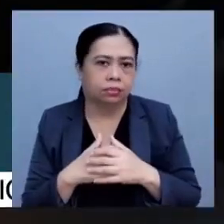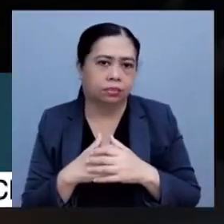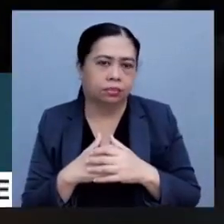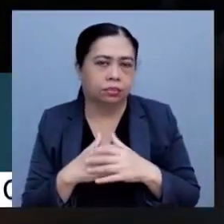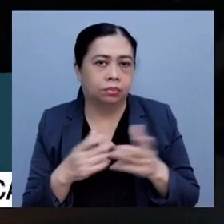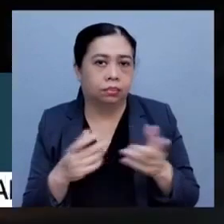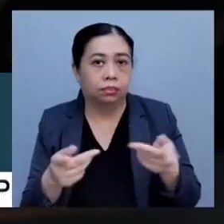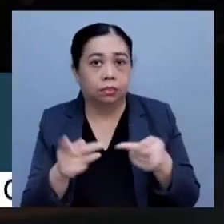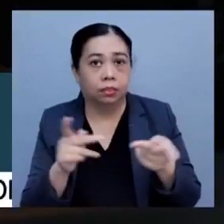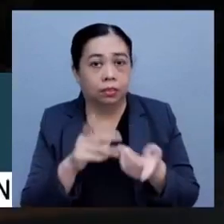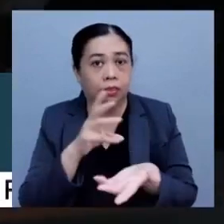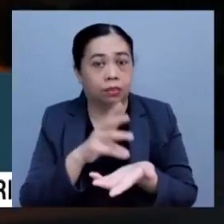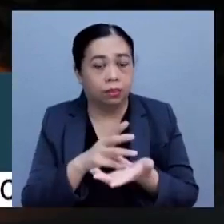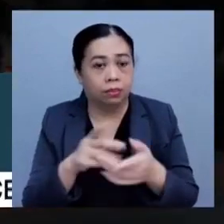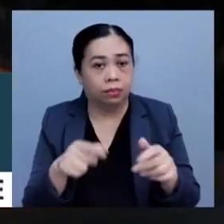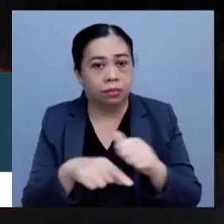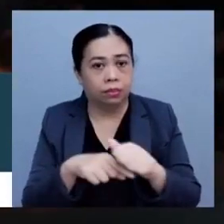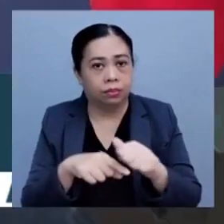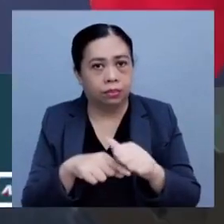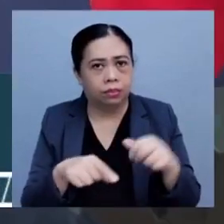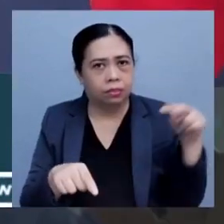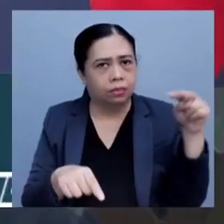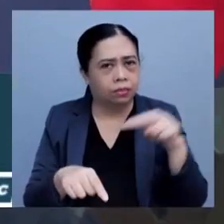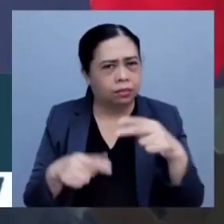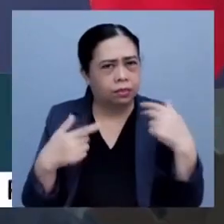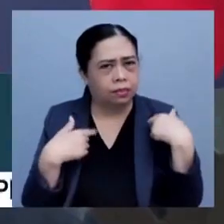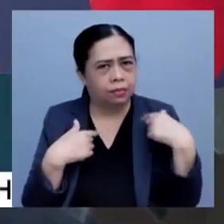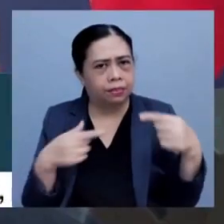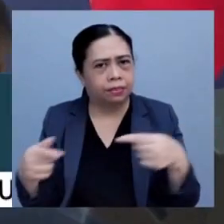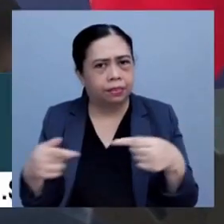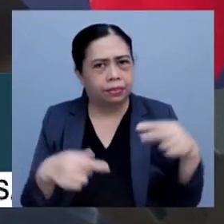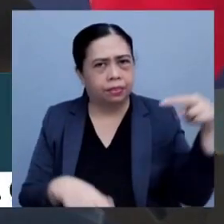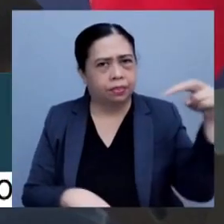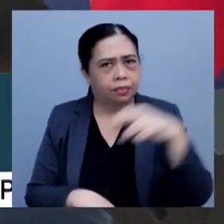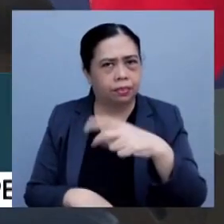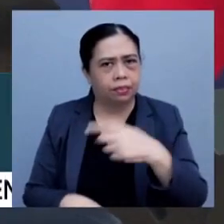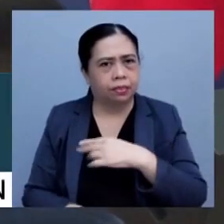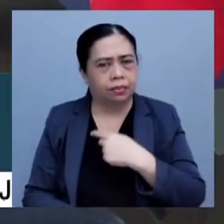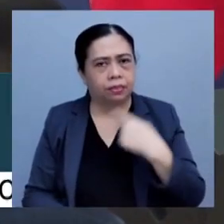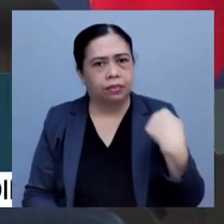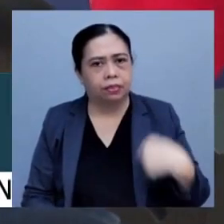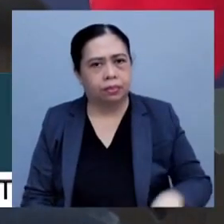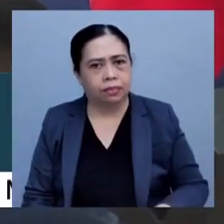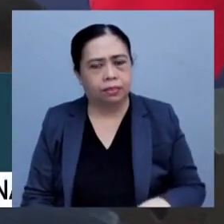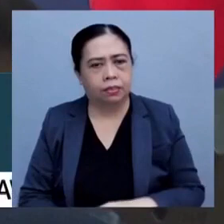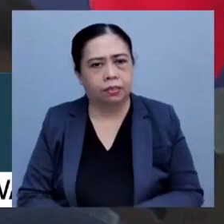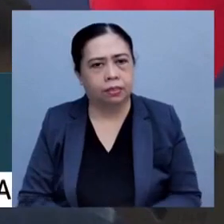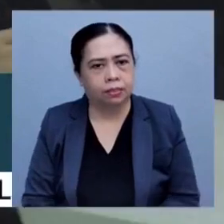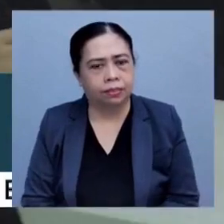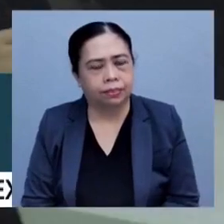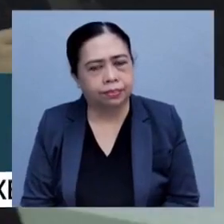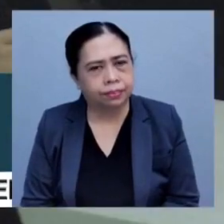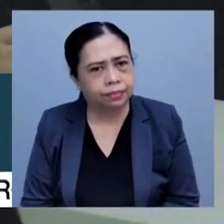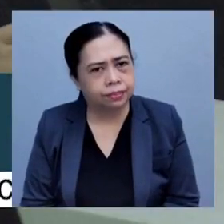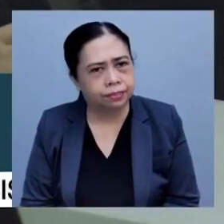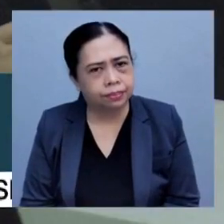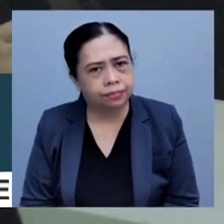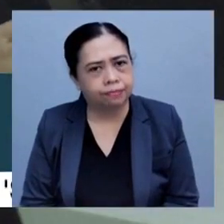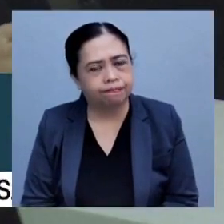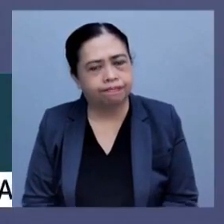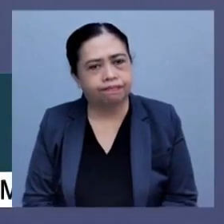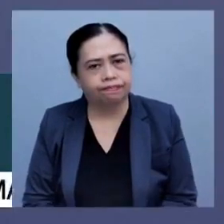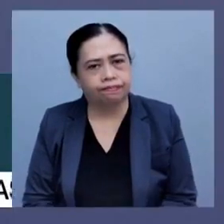joint exercises did not escape the attention of Beijing, which in August had published a new map reiterating its claims in the South China